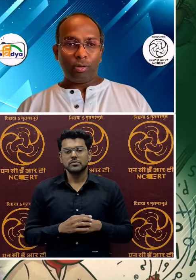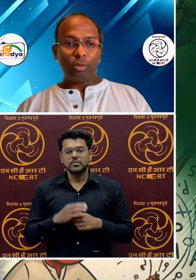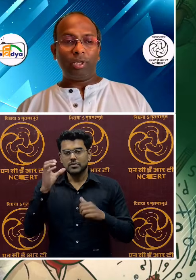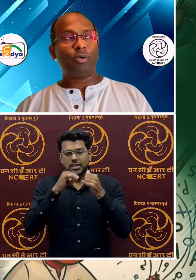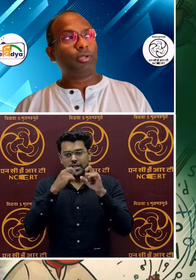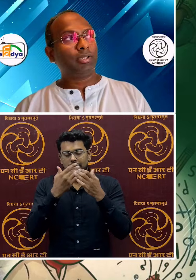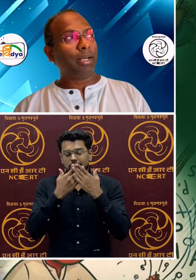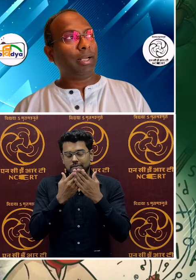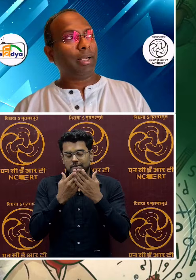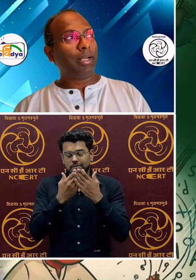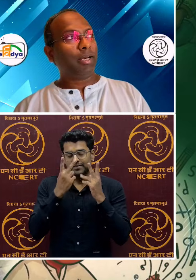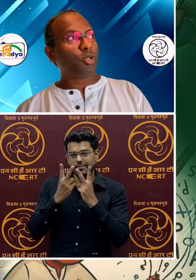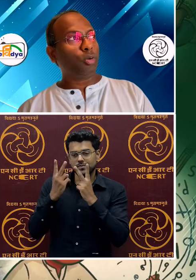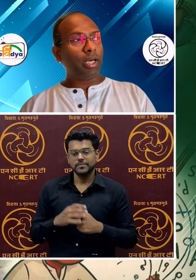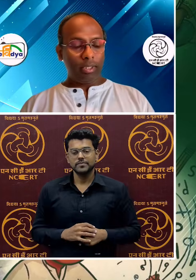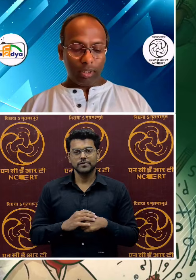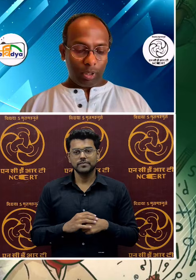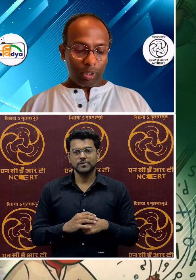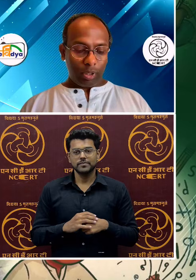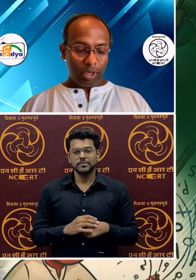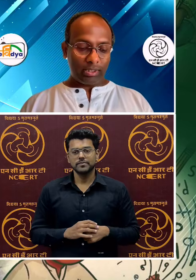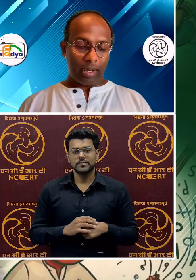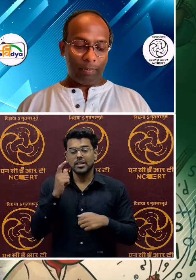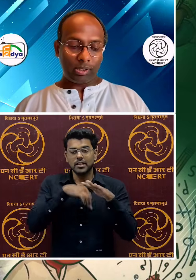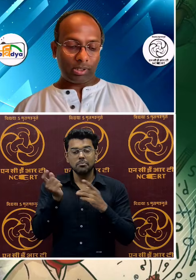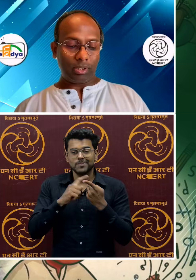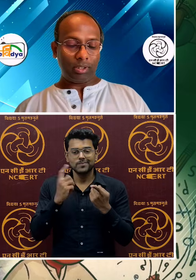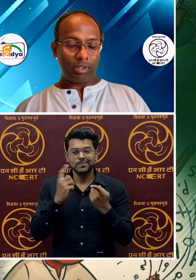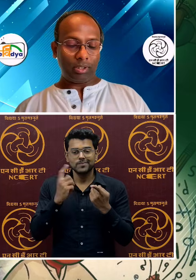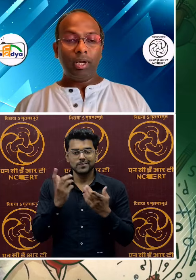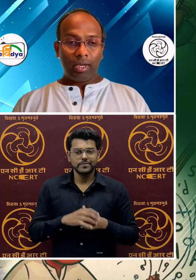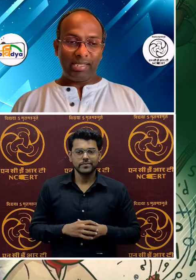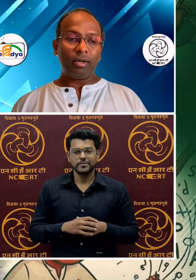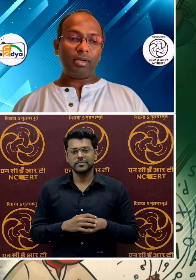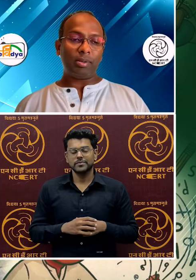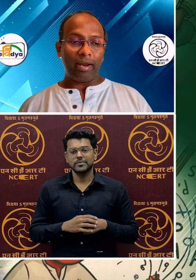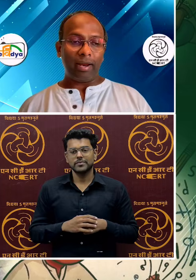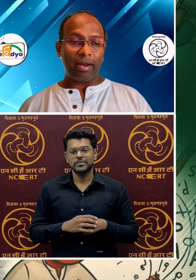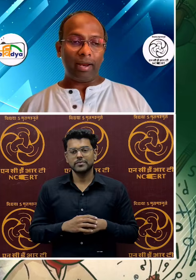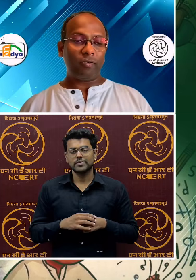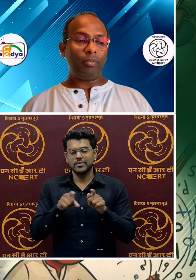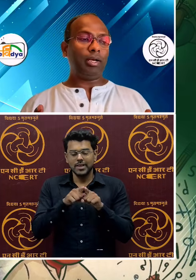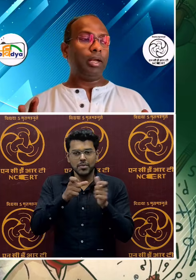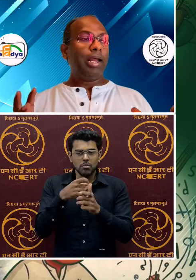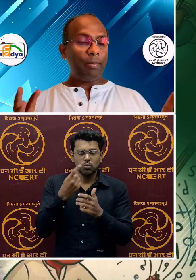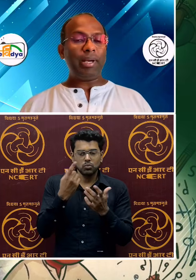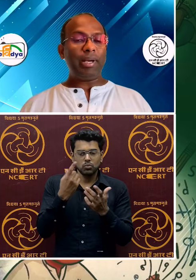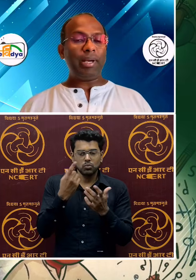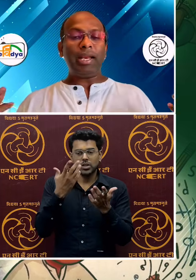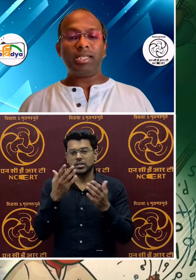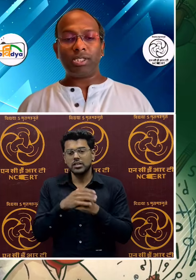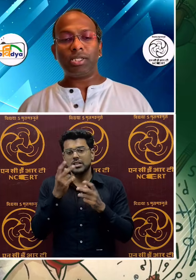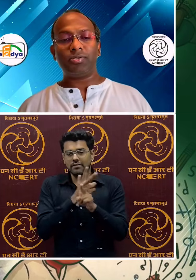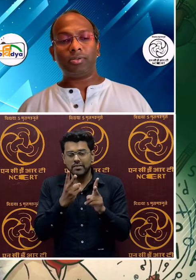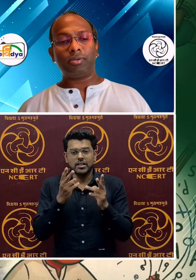I can go to that also at the meantime. So here what actually happens is as D-Learners, a platform wherein